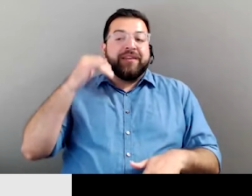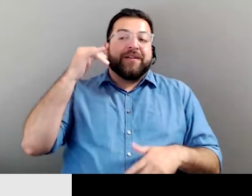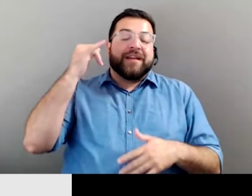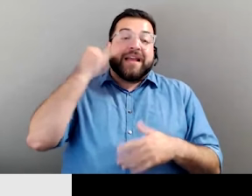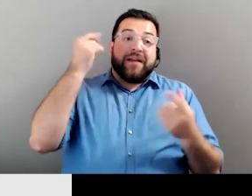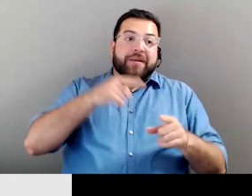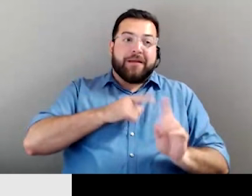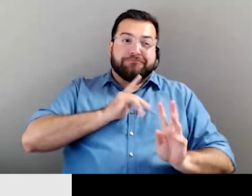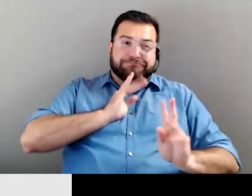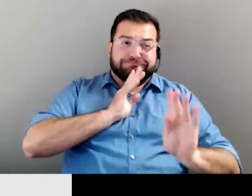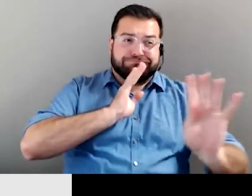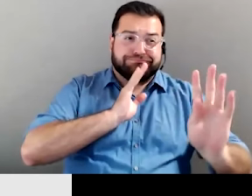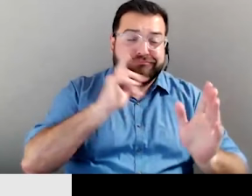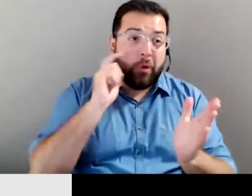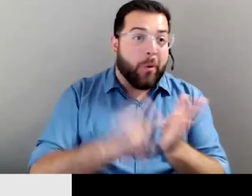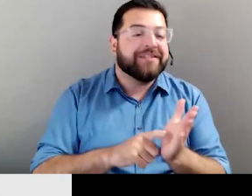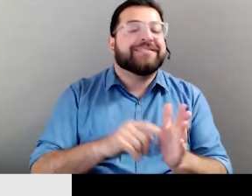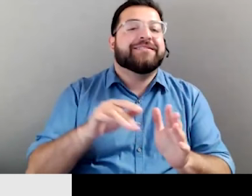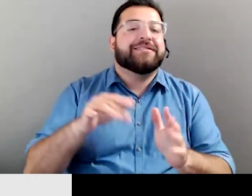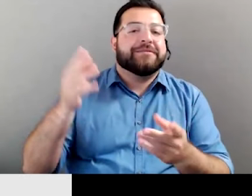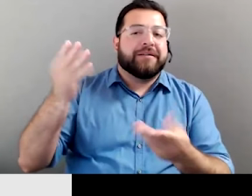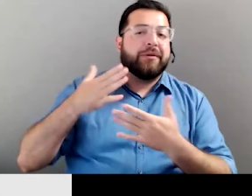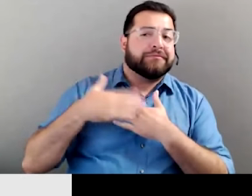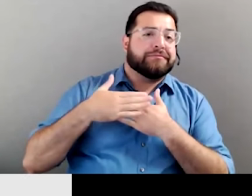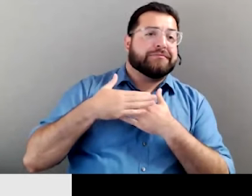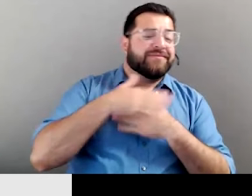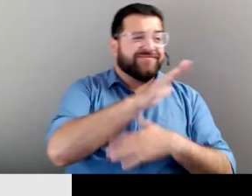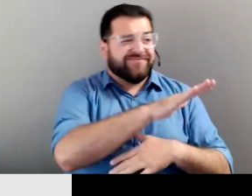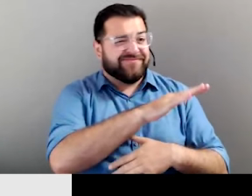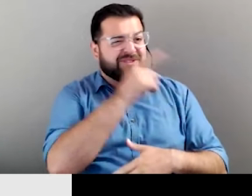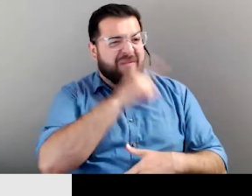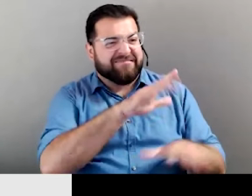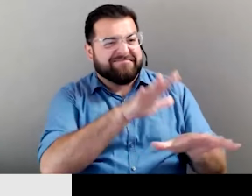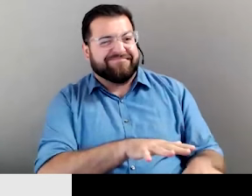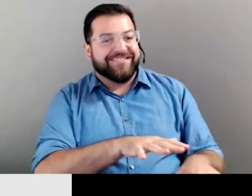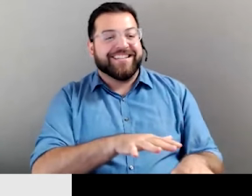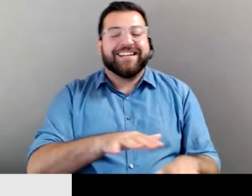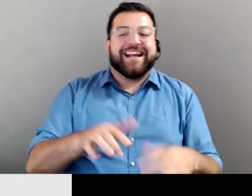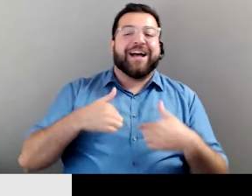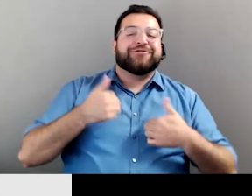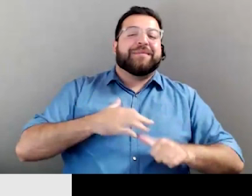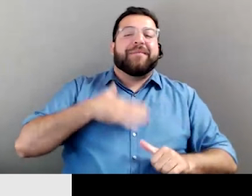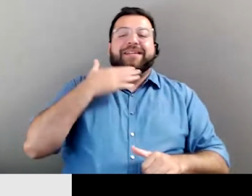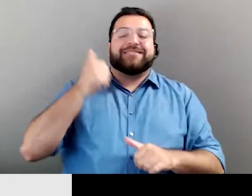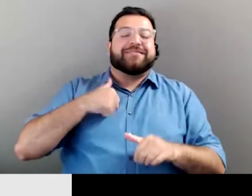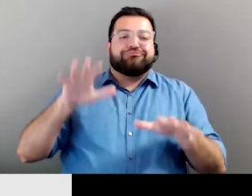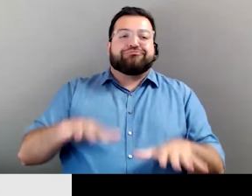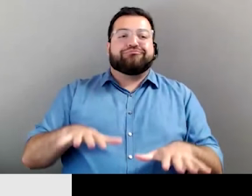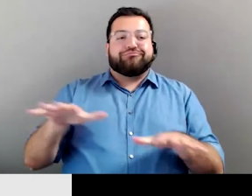please just make sure that you're like, hey, slow your roll, please. So I will try my best to do so.